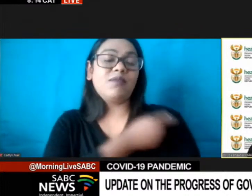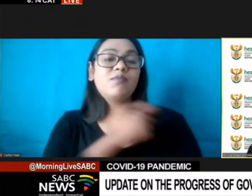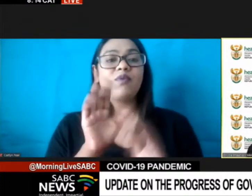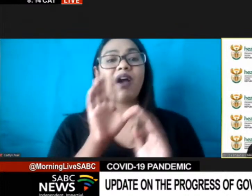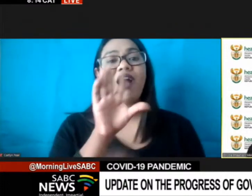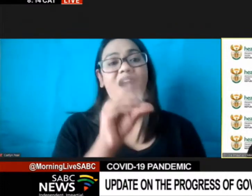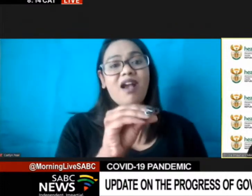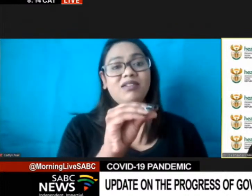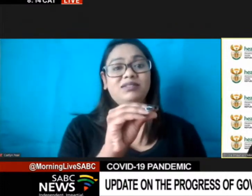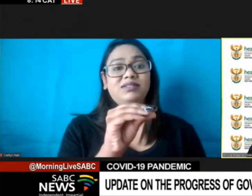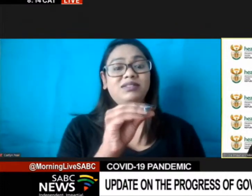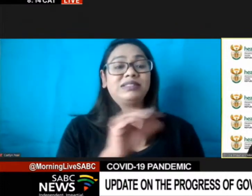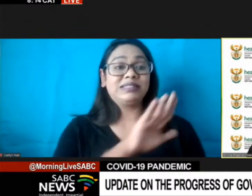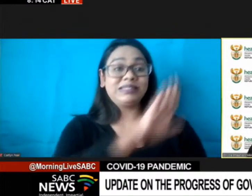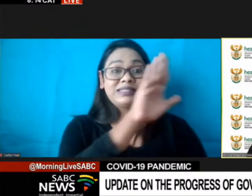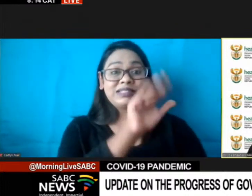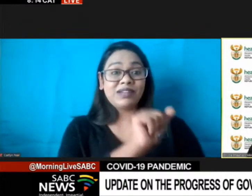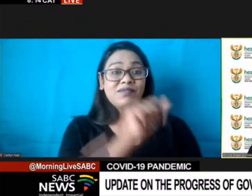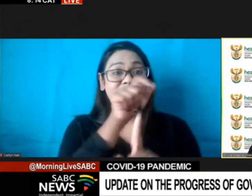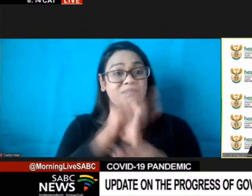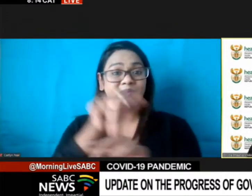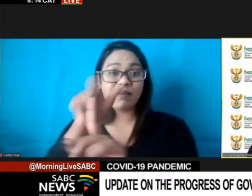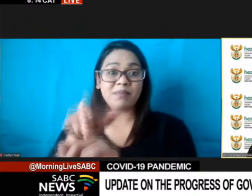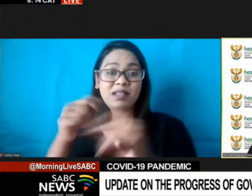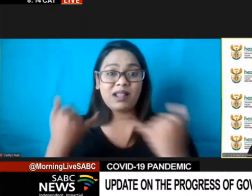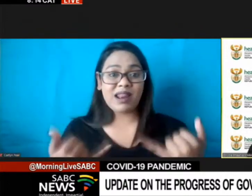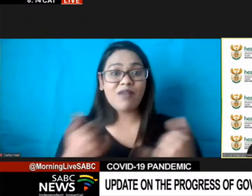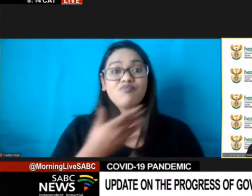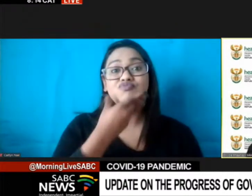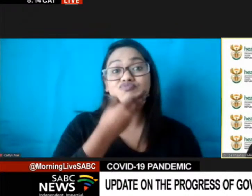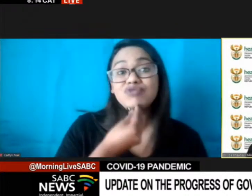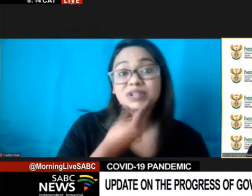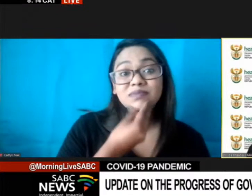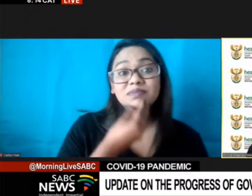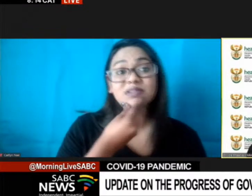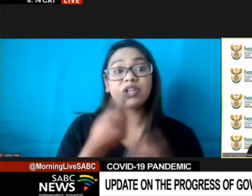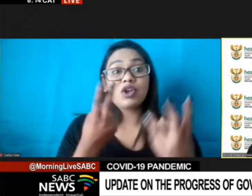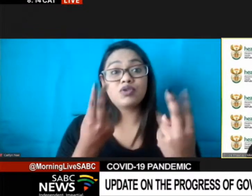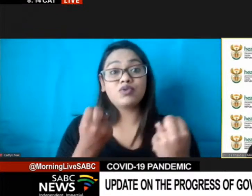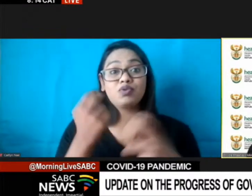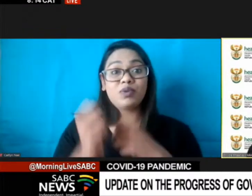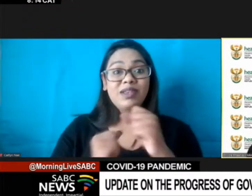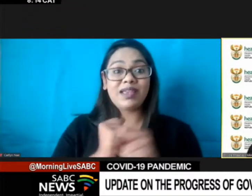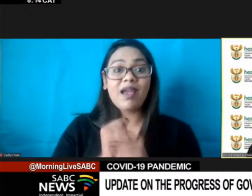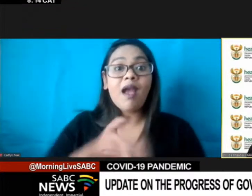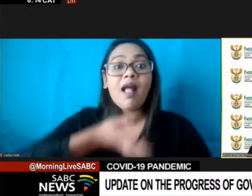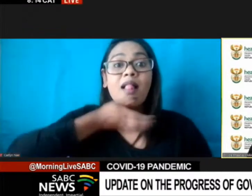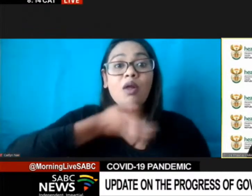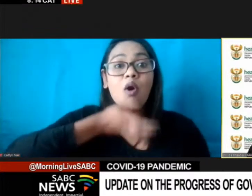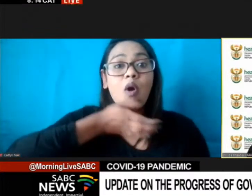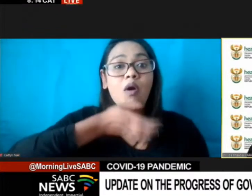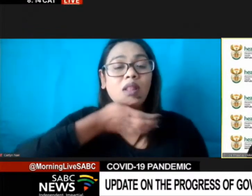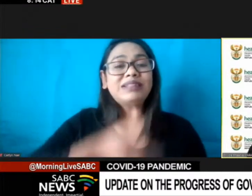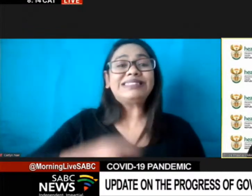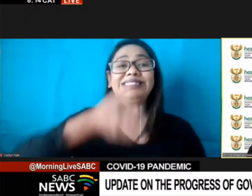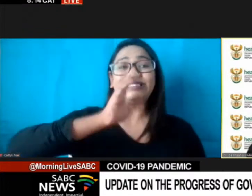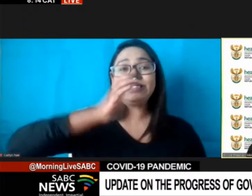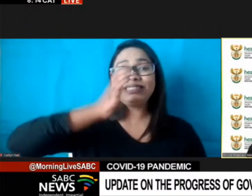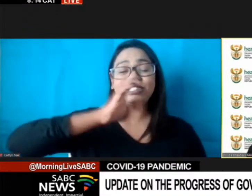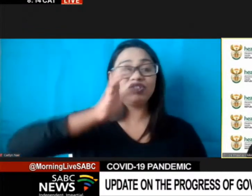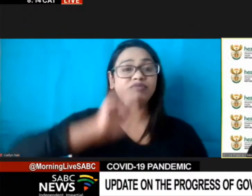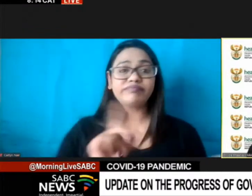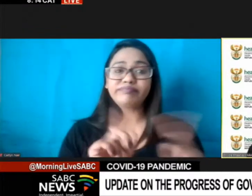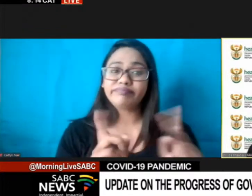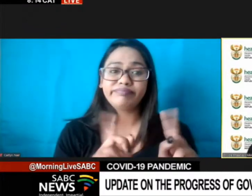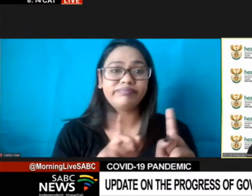season with a lot of caution, especially with regard to alcohol consumption. Our health facilities are